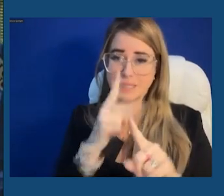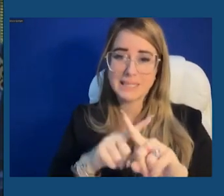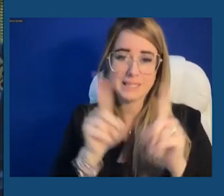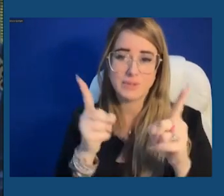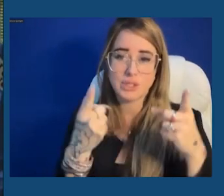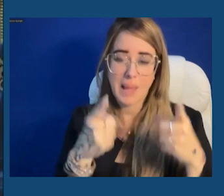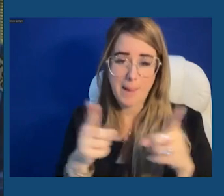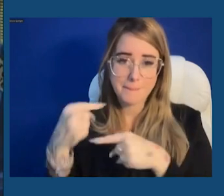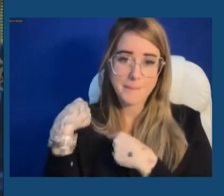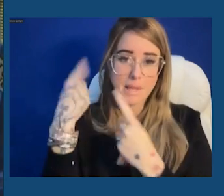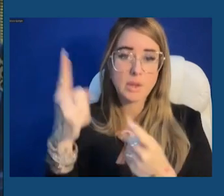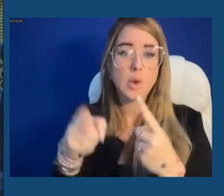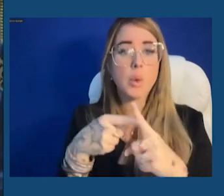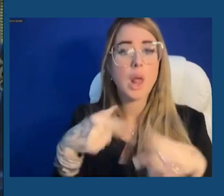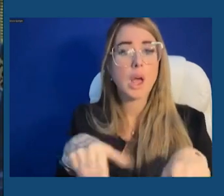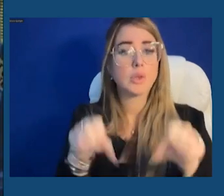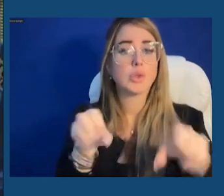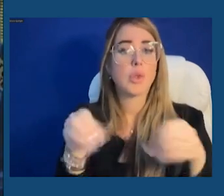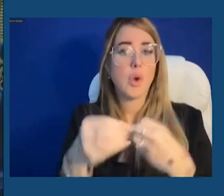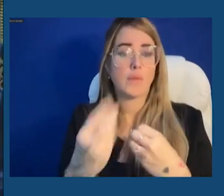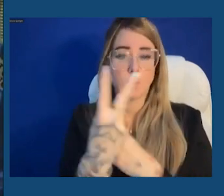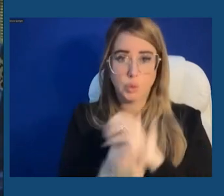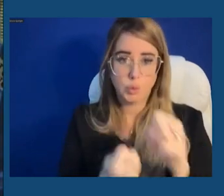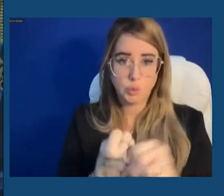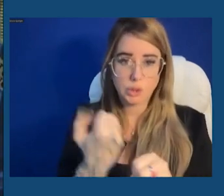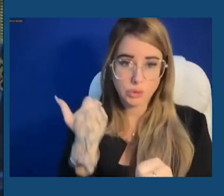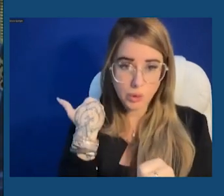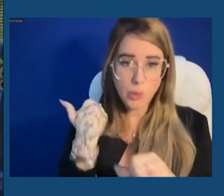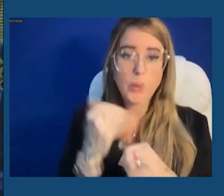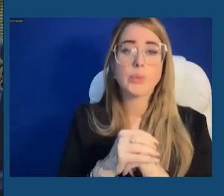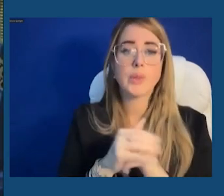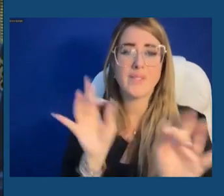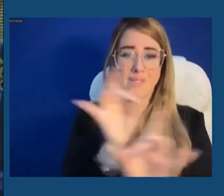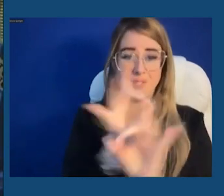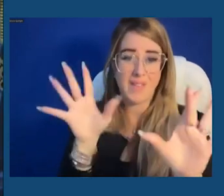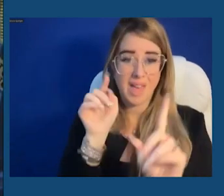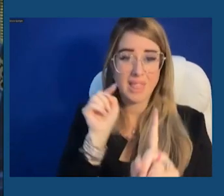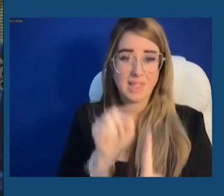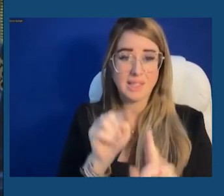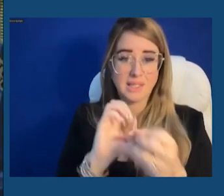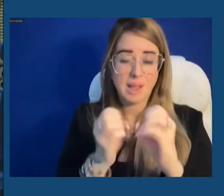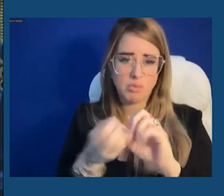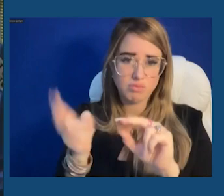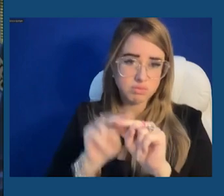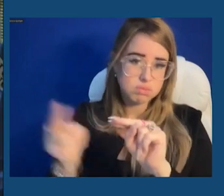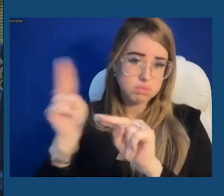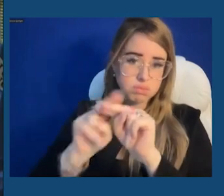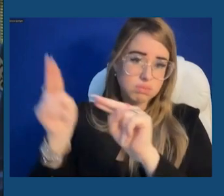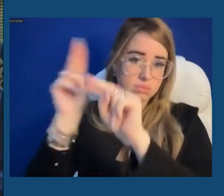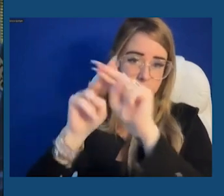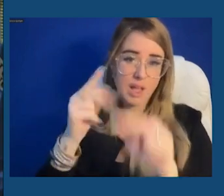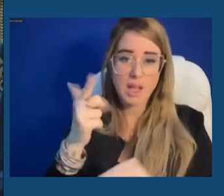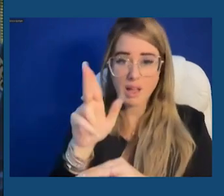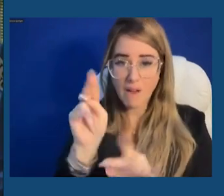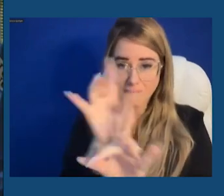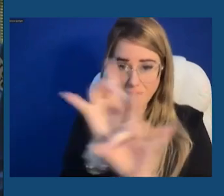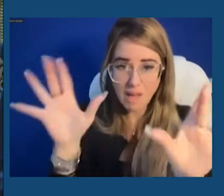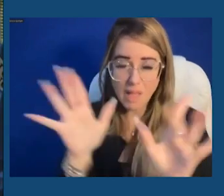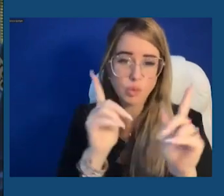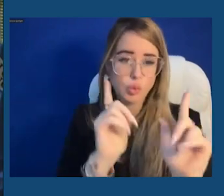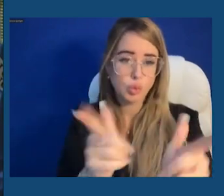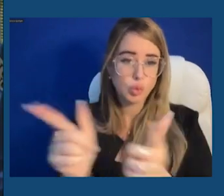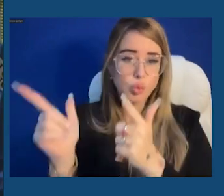I took office 2 years ago, violence was spiking, particularly gun violence. Shootings were up, murders were